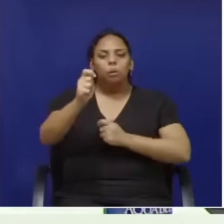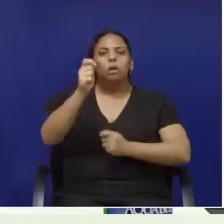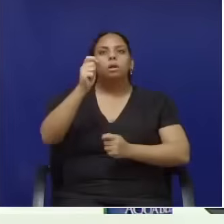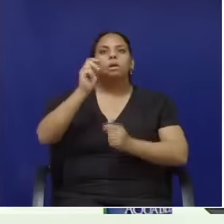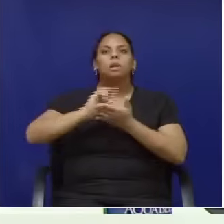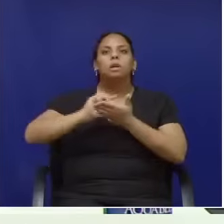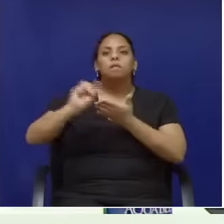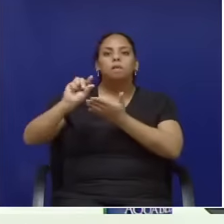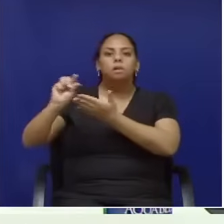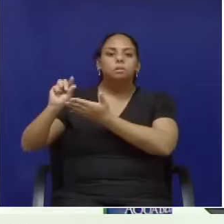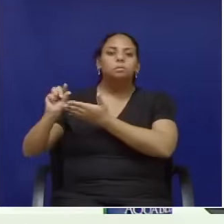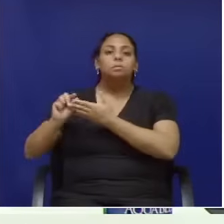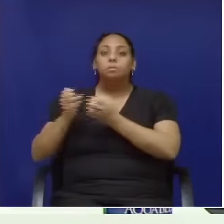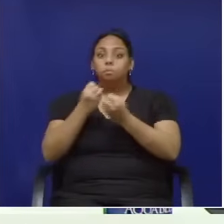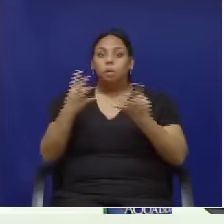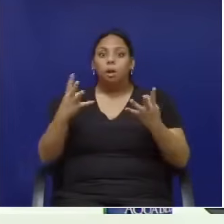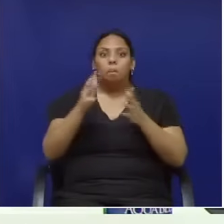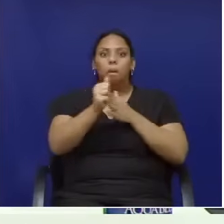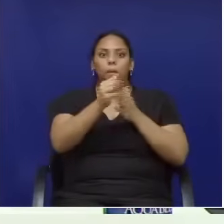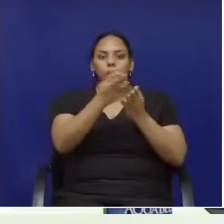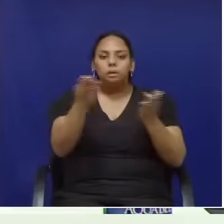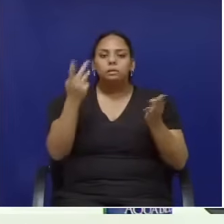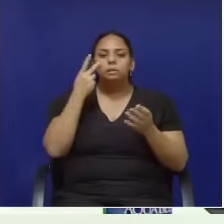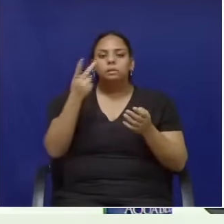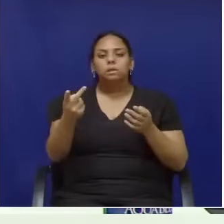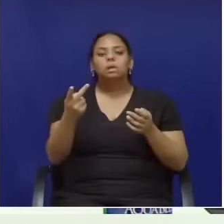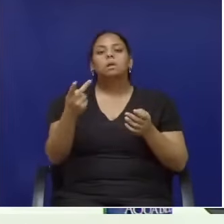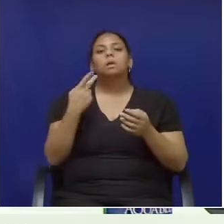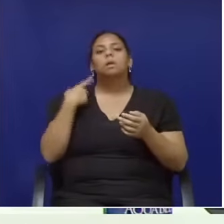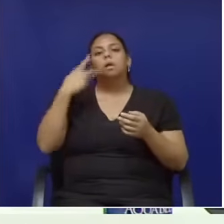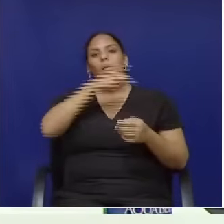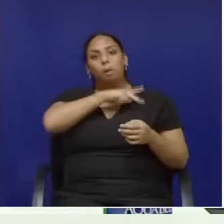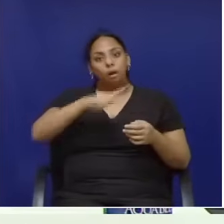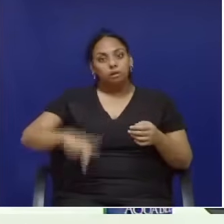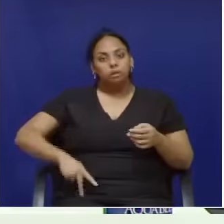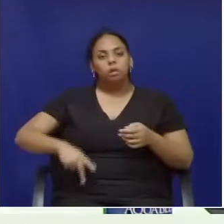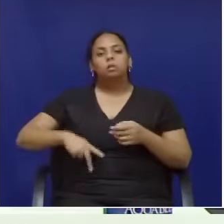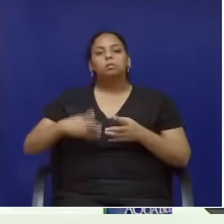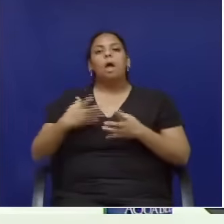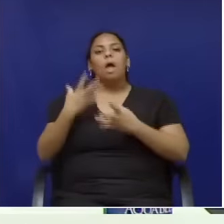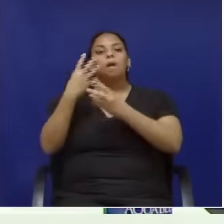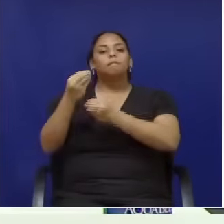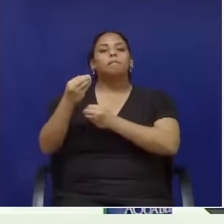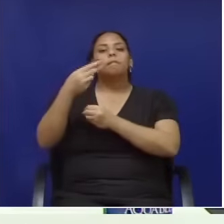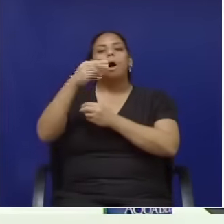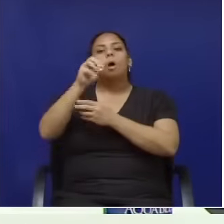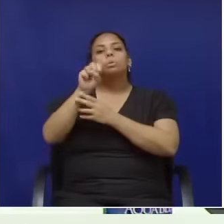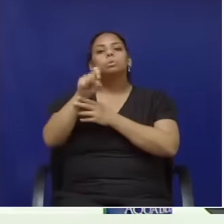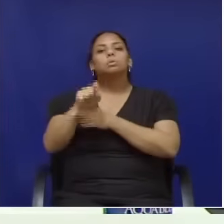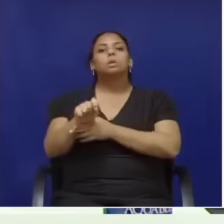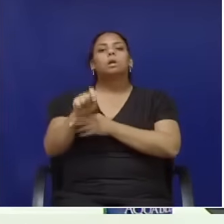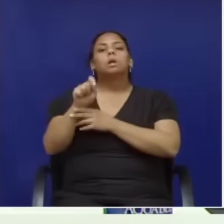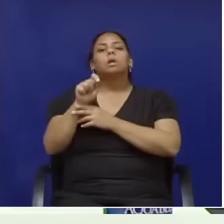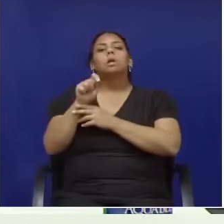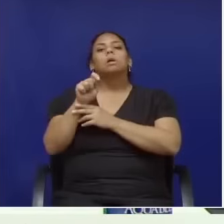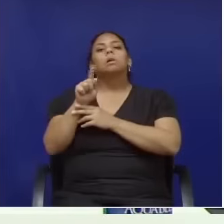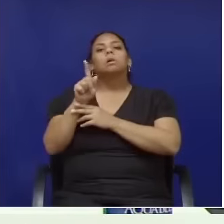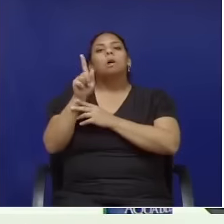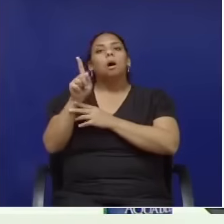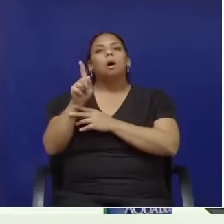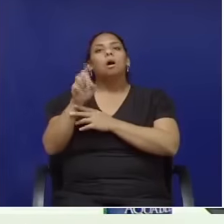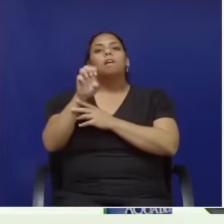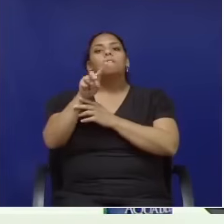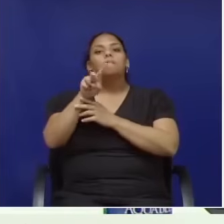many members have seen, with the President hosting an investment conference with DTIC. which we have